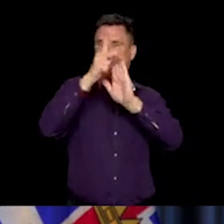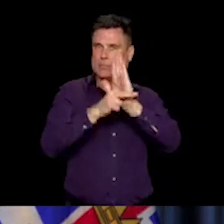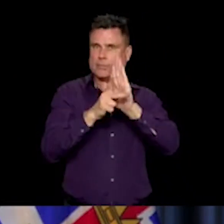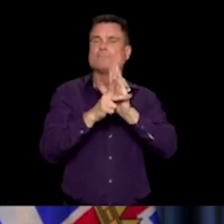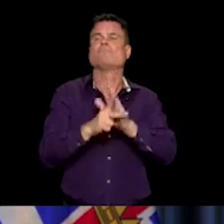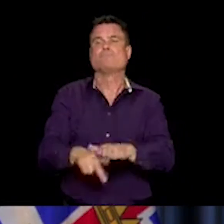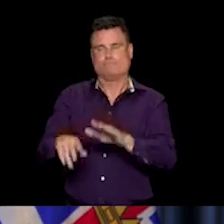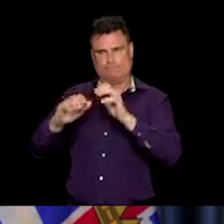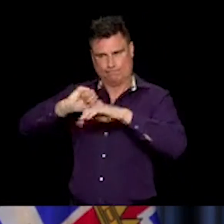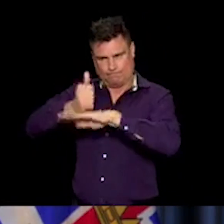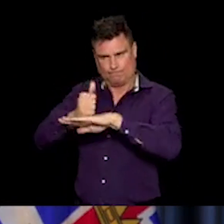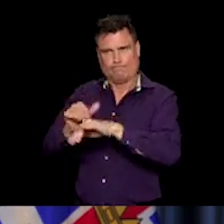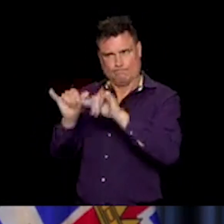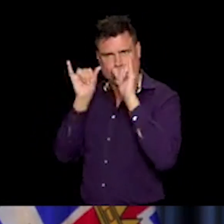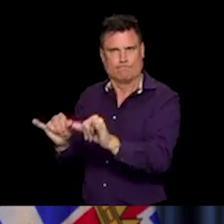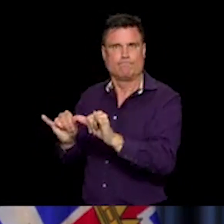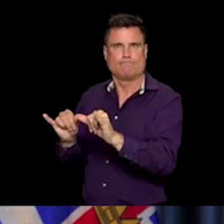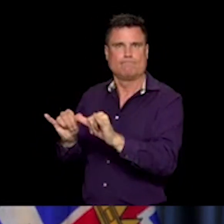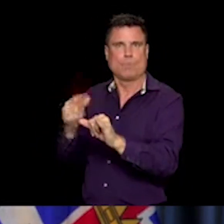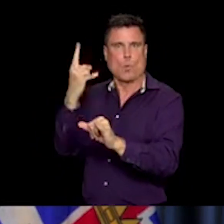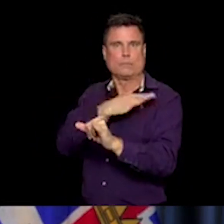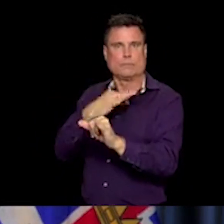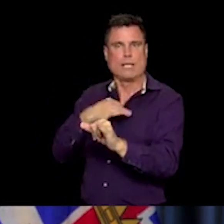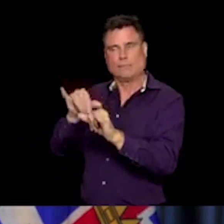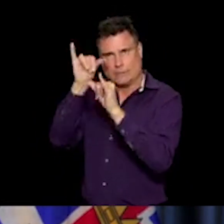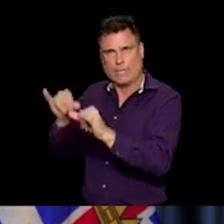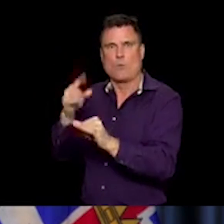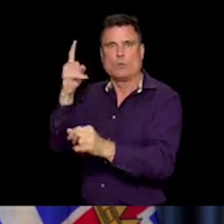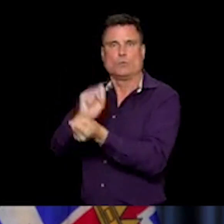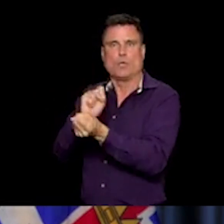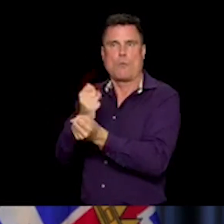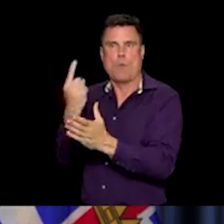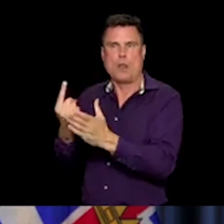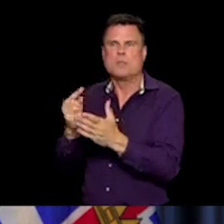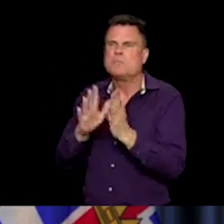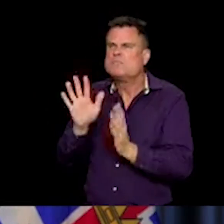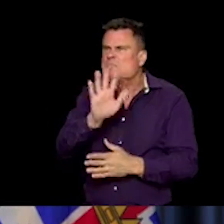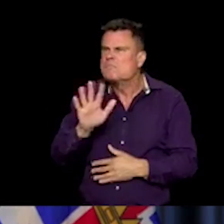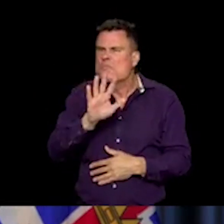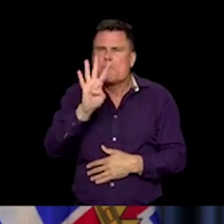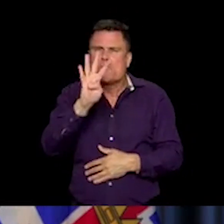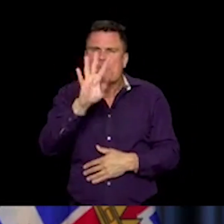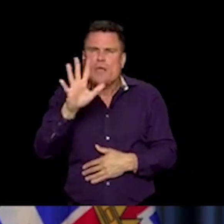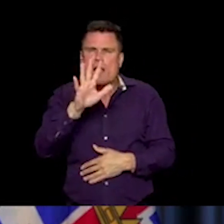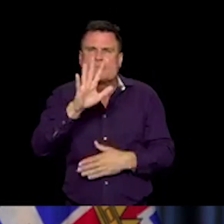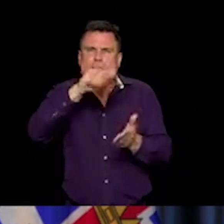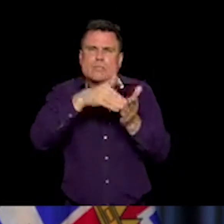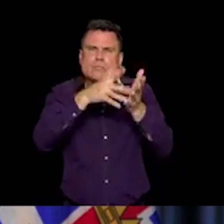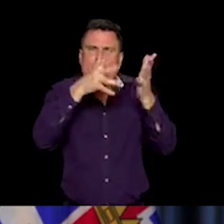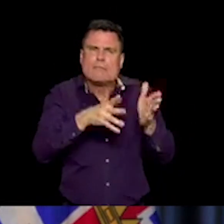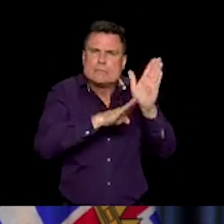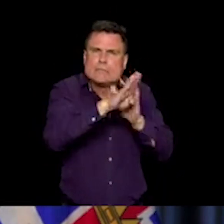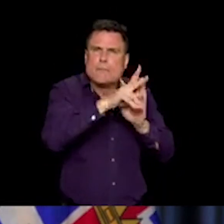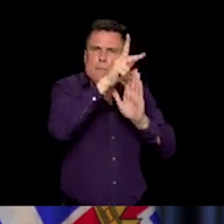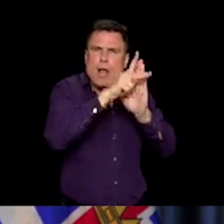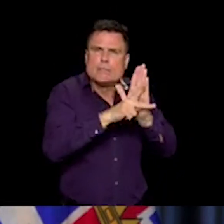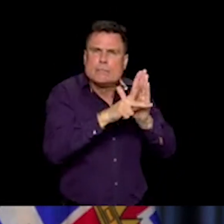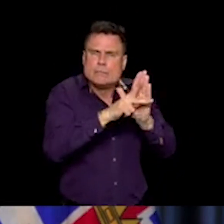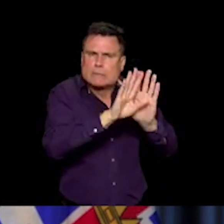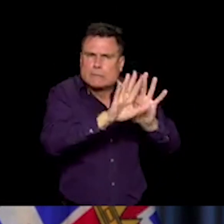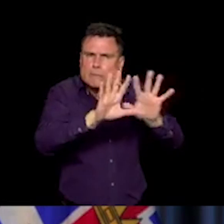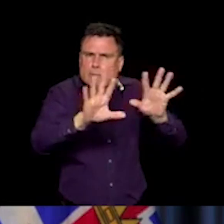with 545 facilities, hosting multiple facilities employees, with a total of 7,350 employees who